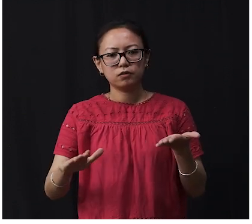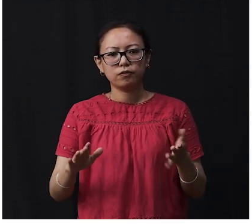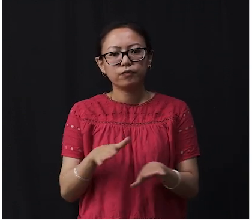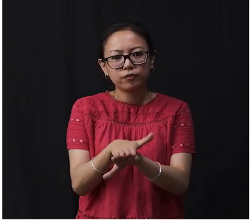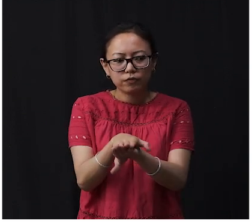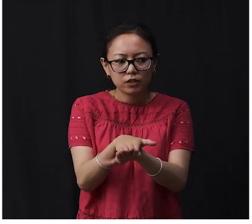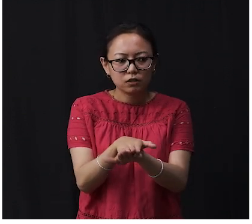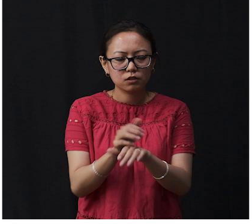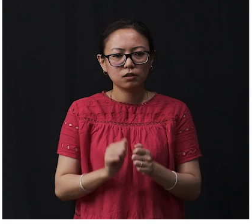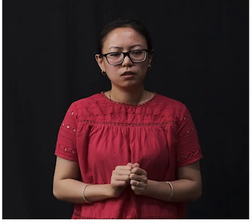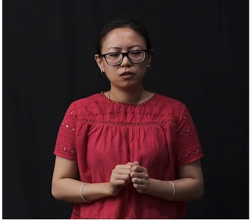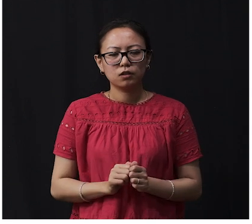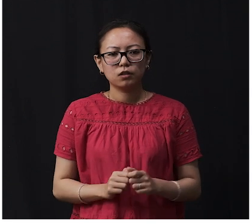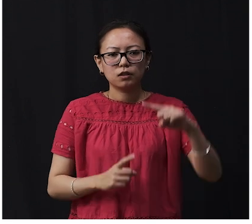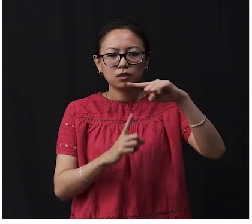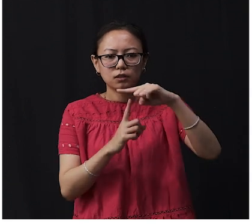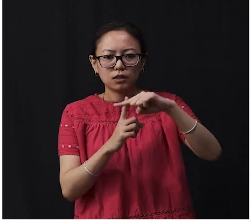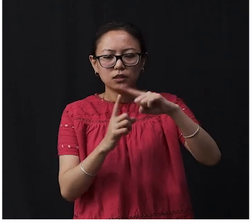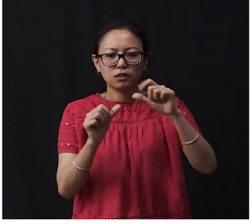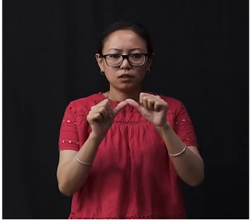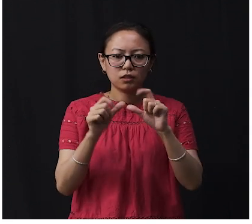F-I-S-H, fish. Deadpool,